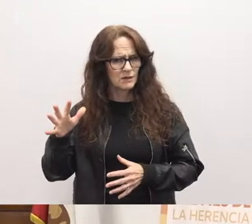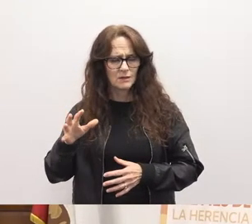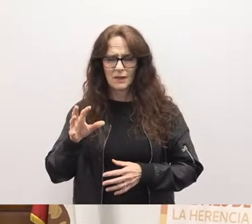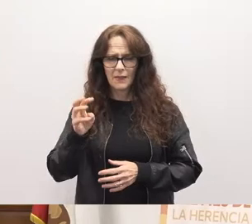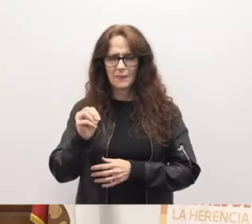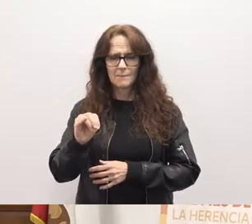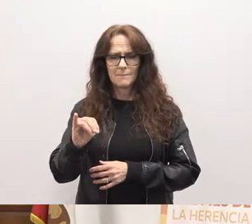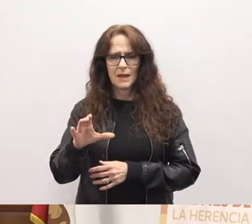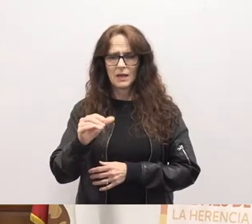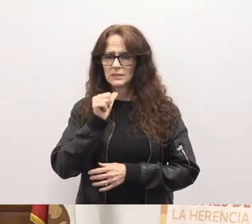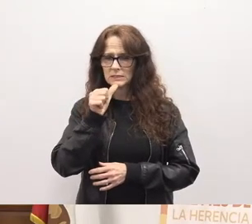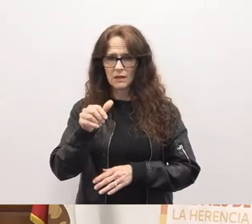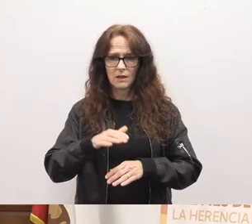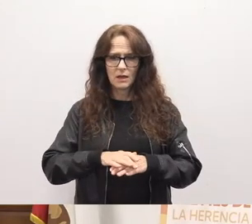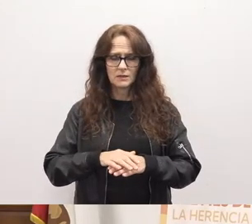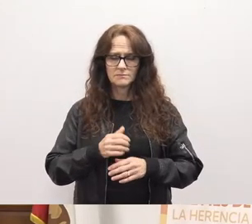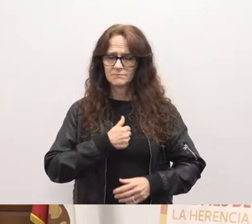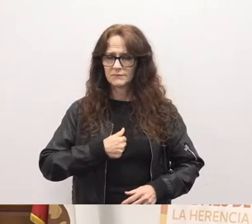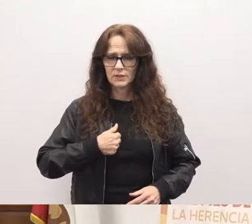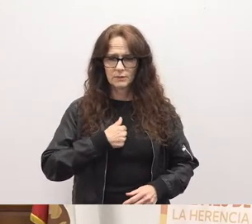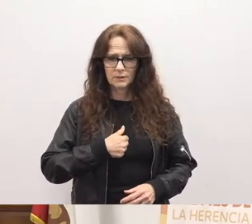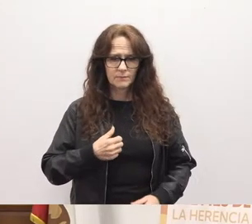59% can't even get a holiday.